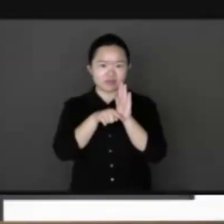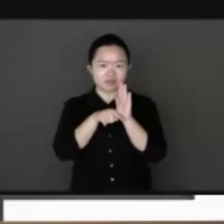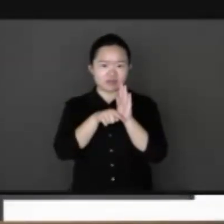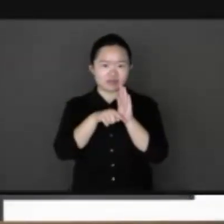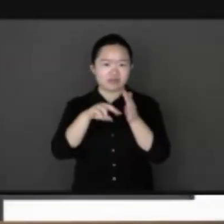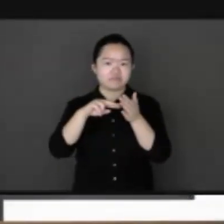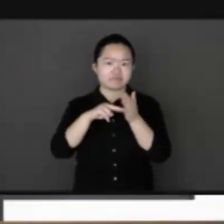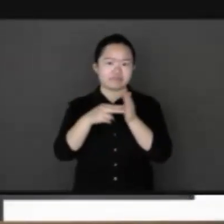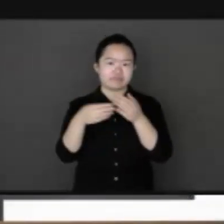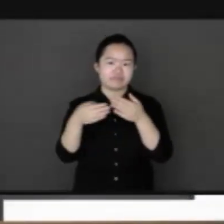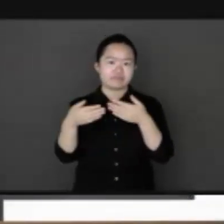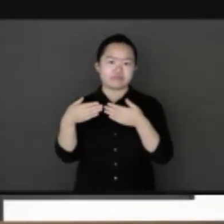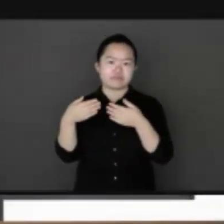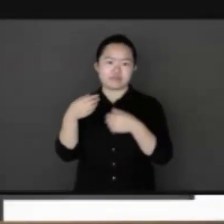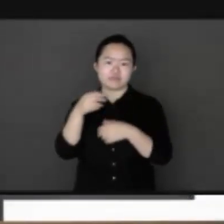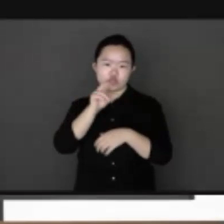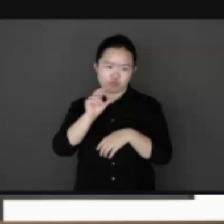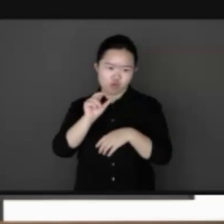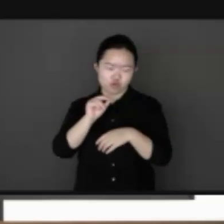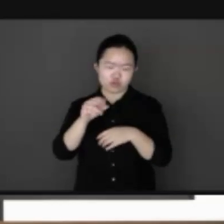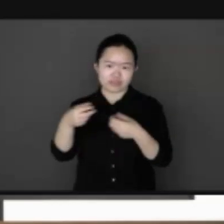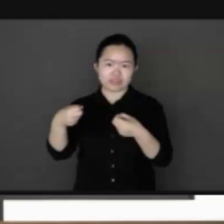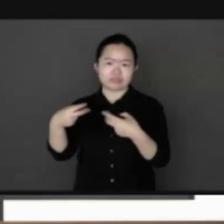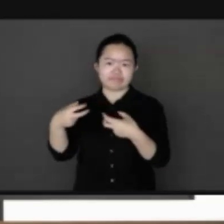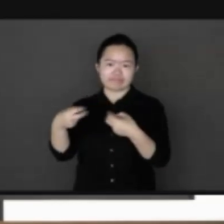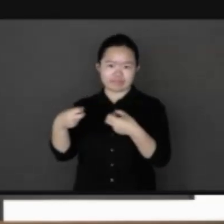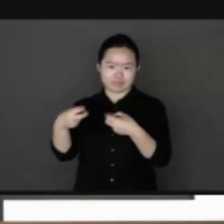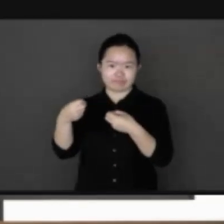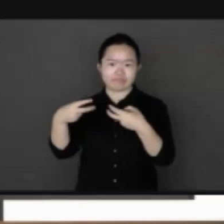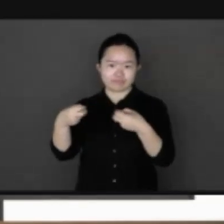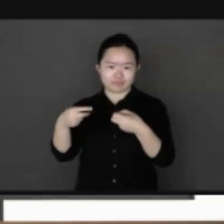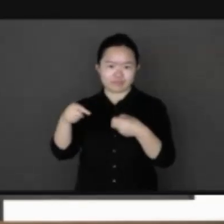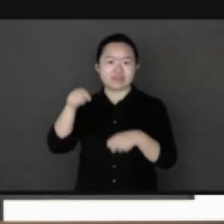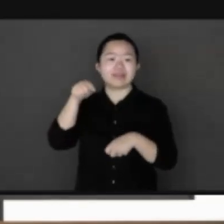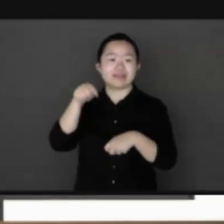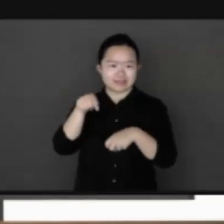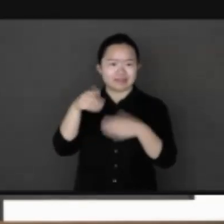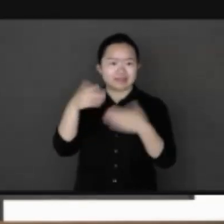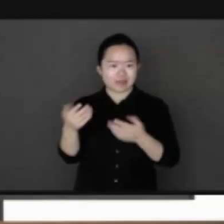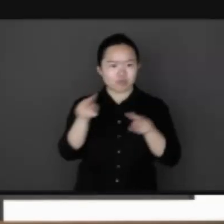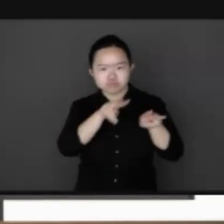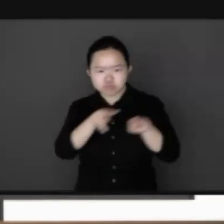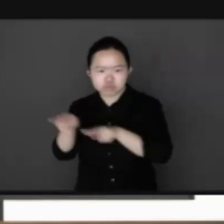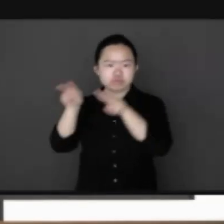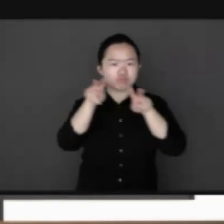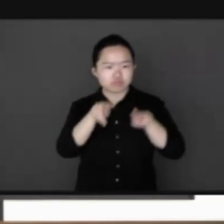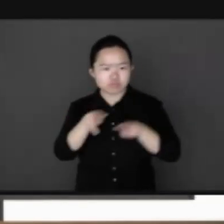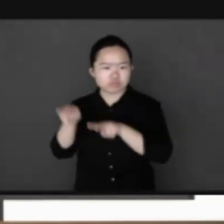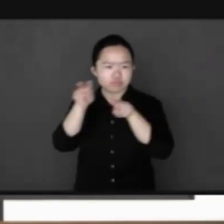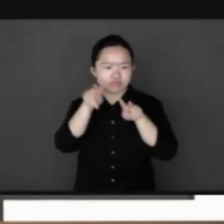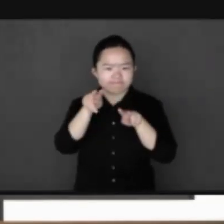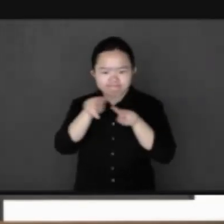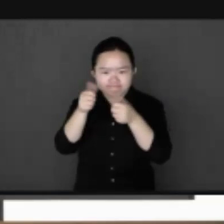and a lot of the issues that are raised are already being sort of addressed. But yeah, not necessarily everything. And